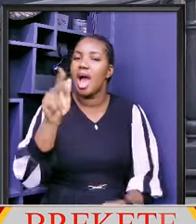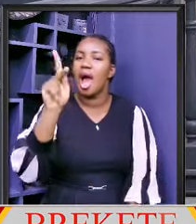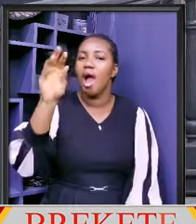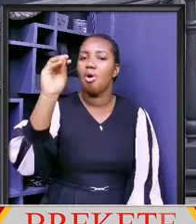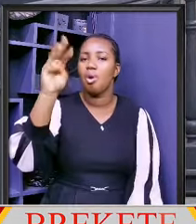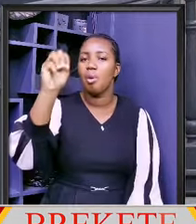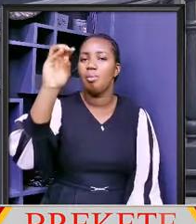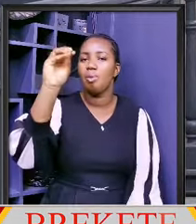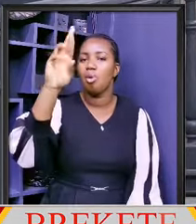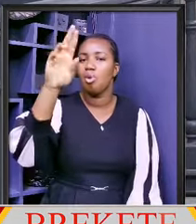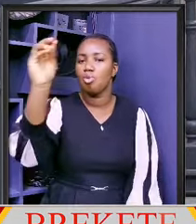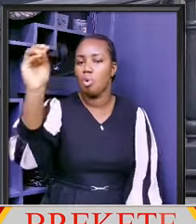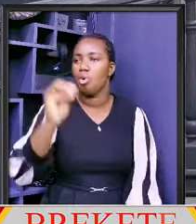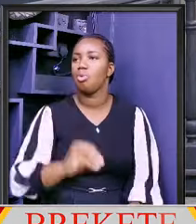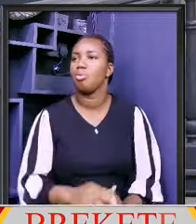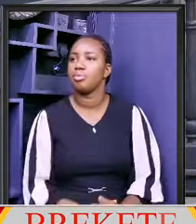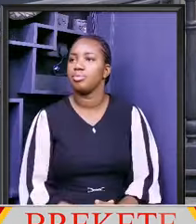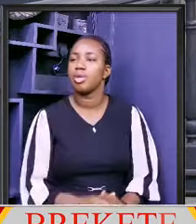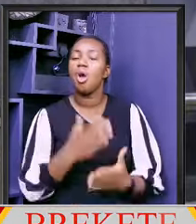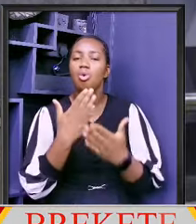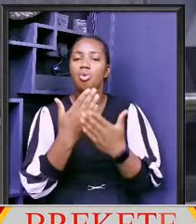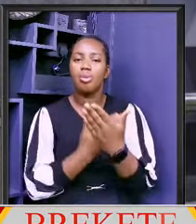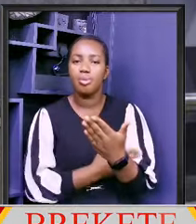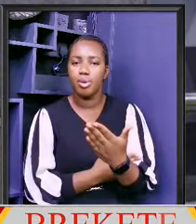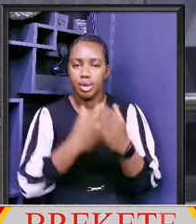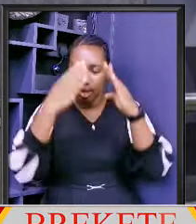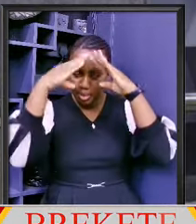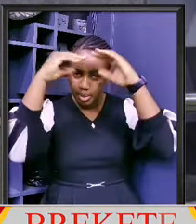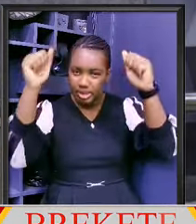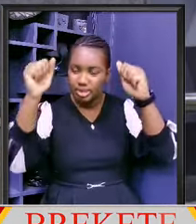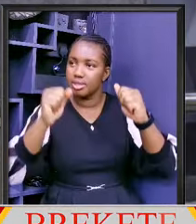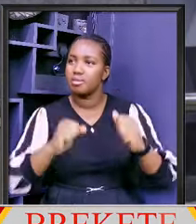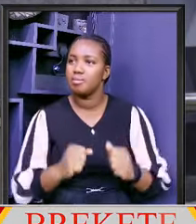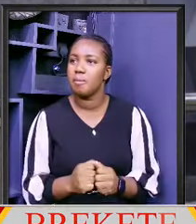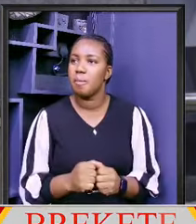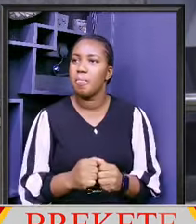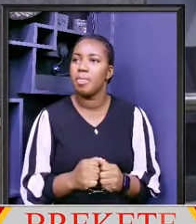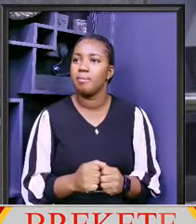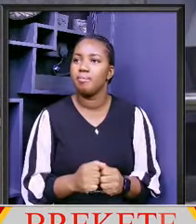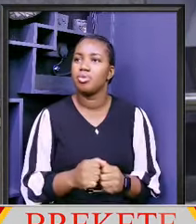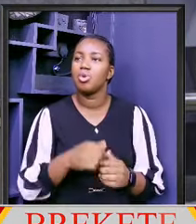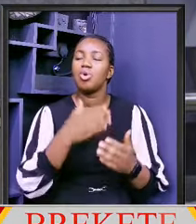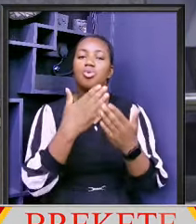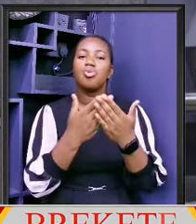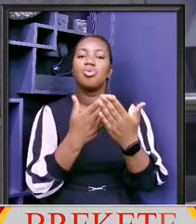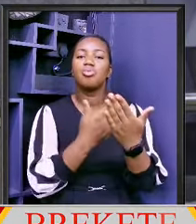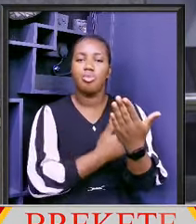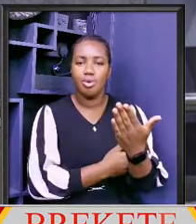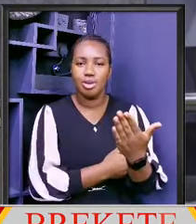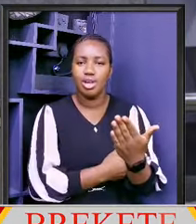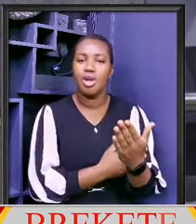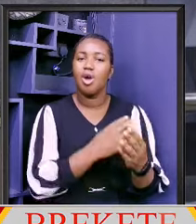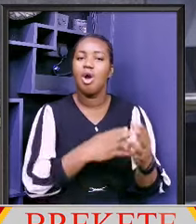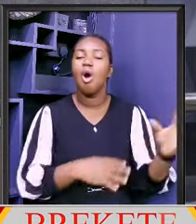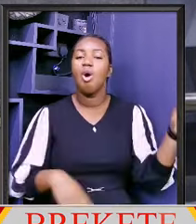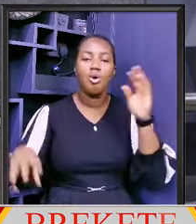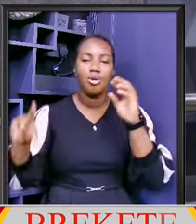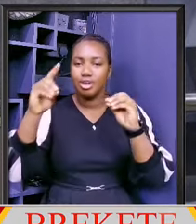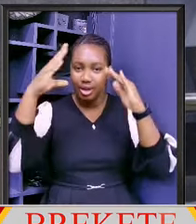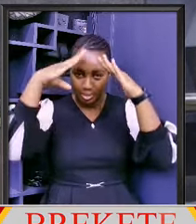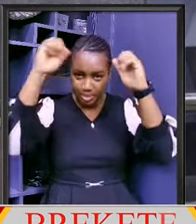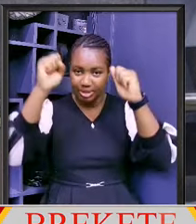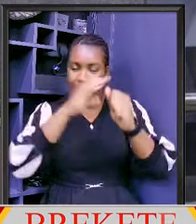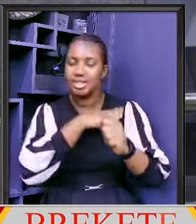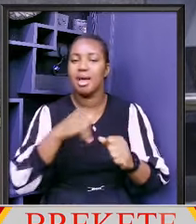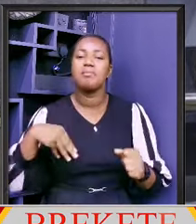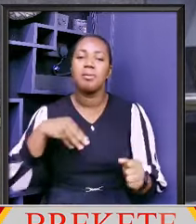sir. Good morning, Mr. President, and ordinary president. Good morning, ordinary president. I'm a member of